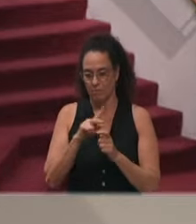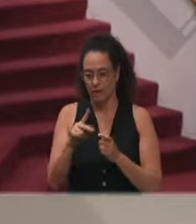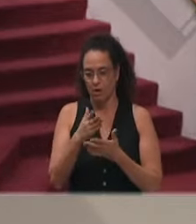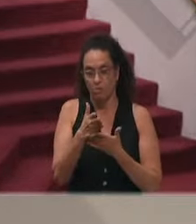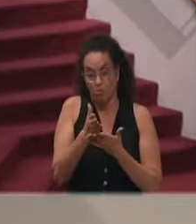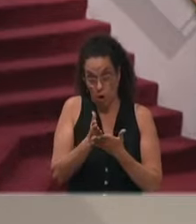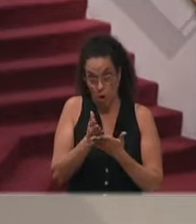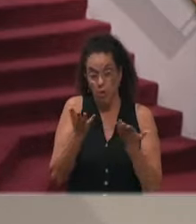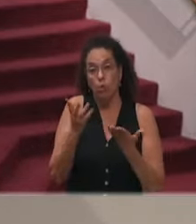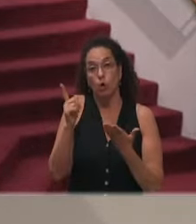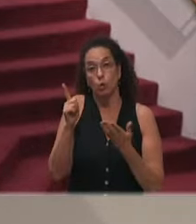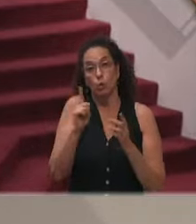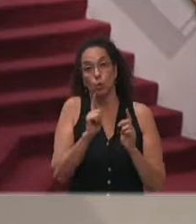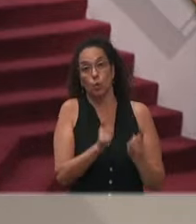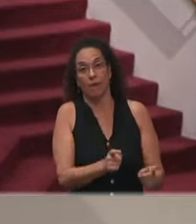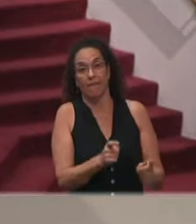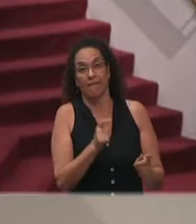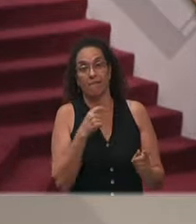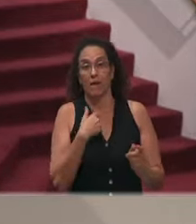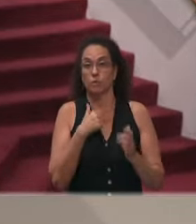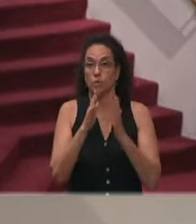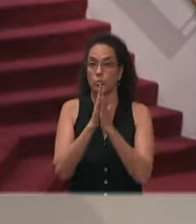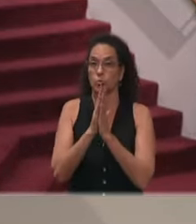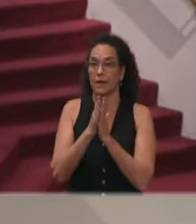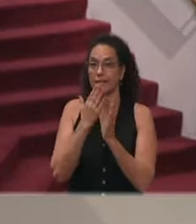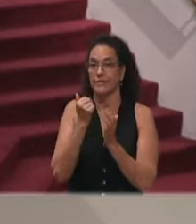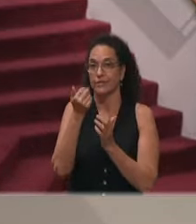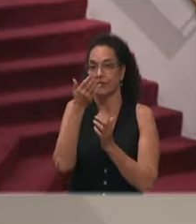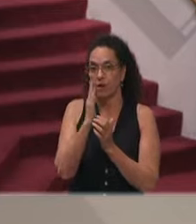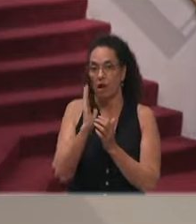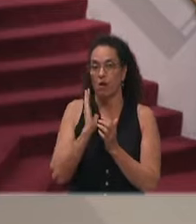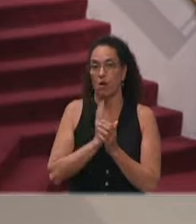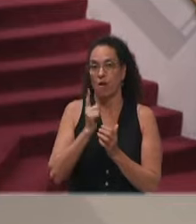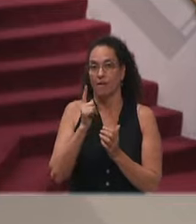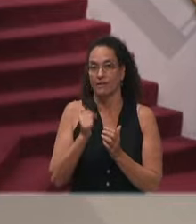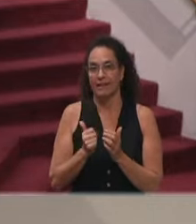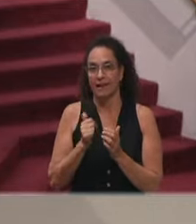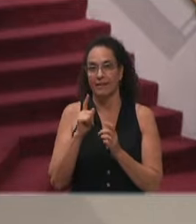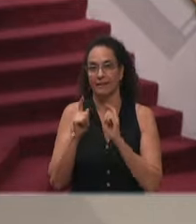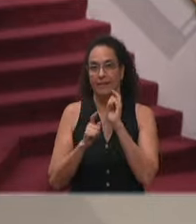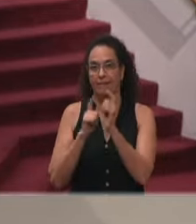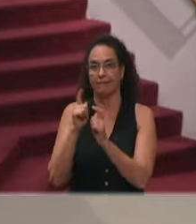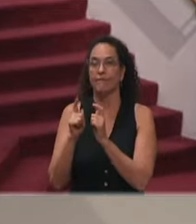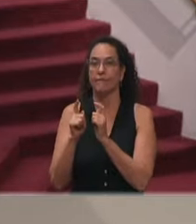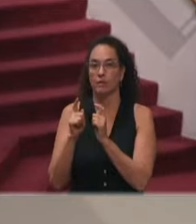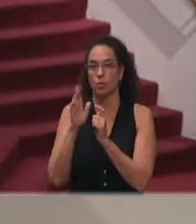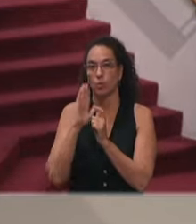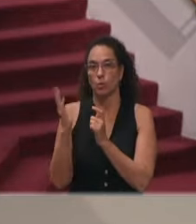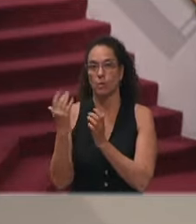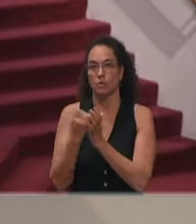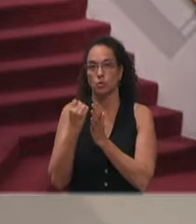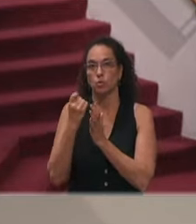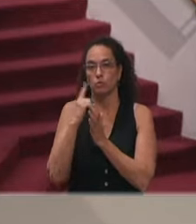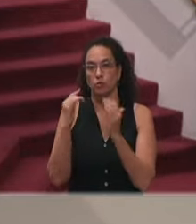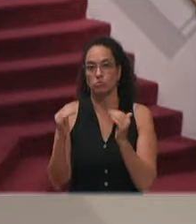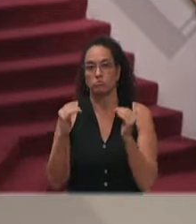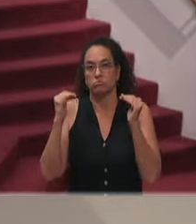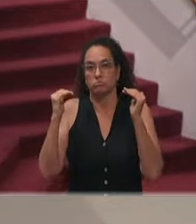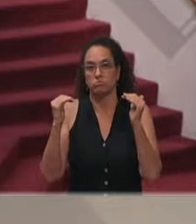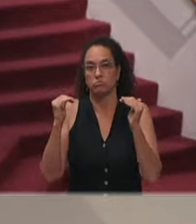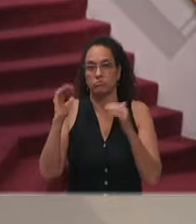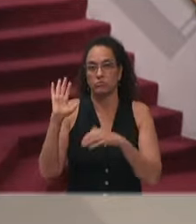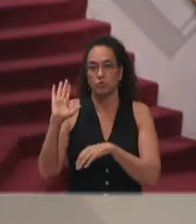you have given us. We pray, dear God, that these tithes, gifts, and offerings will be used for the uplifting and